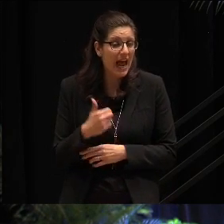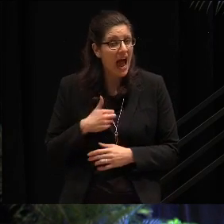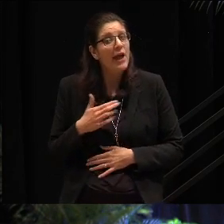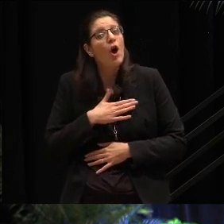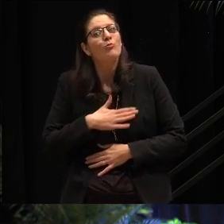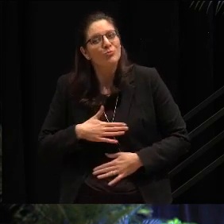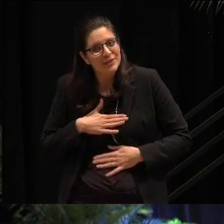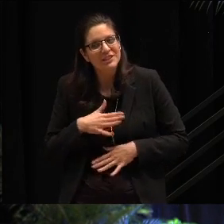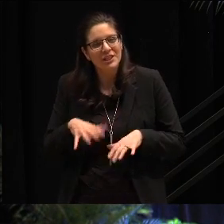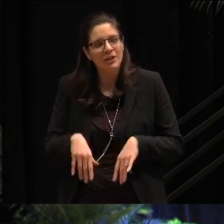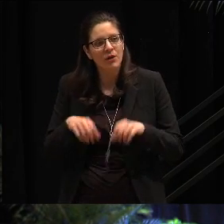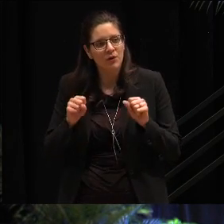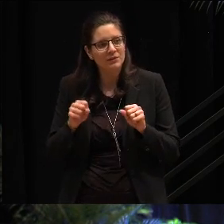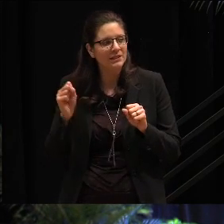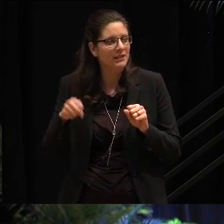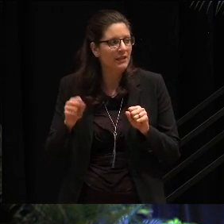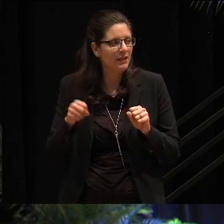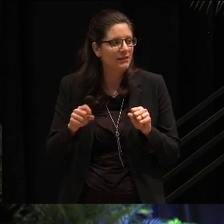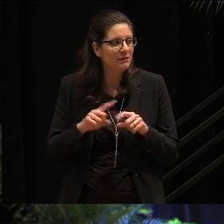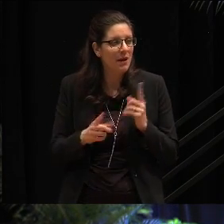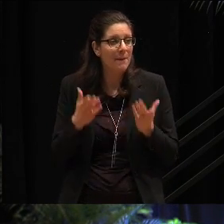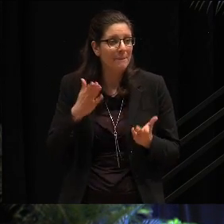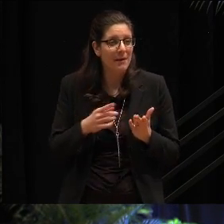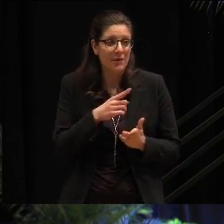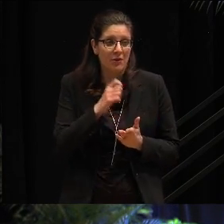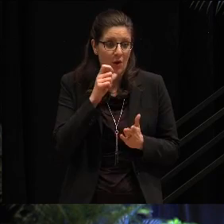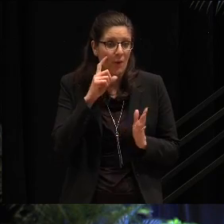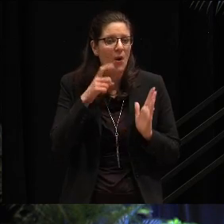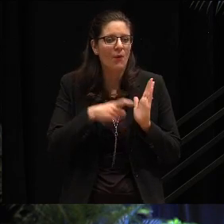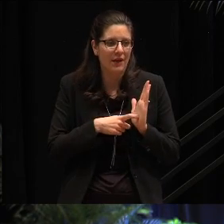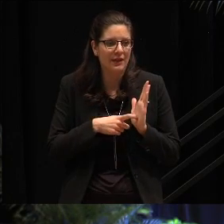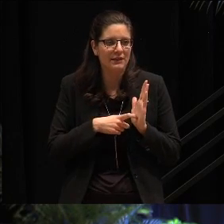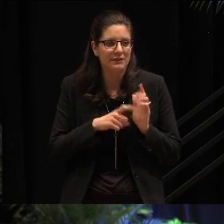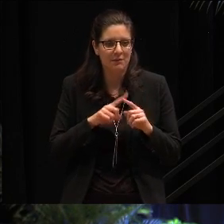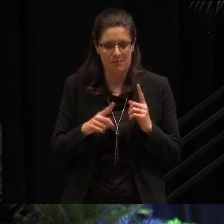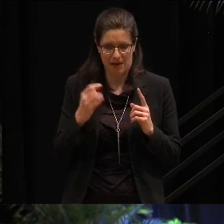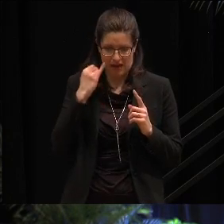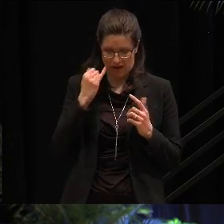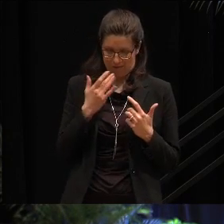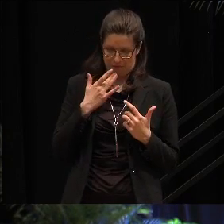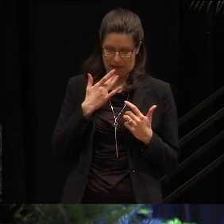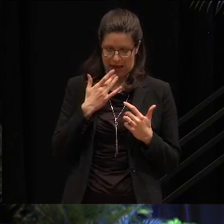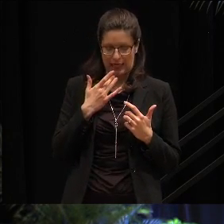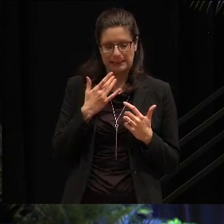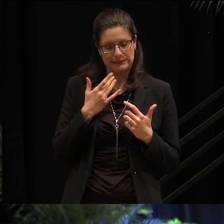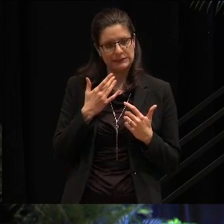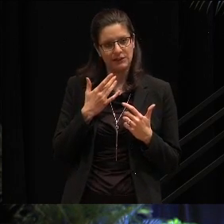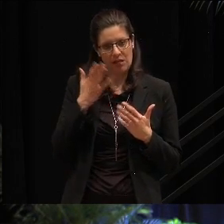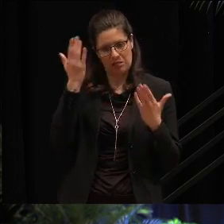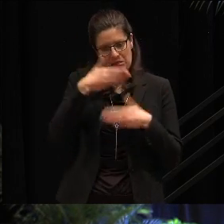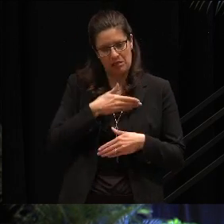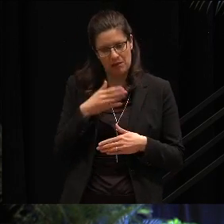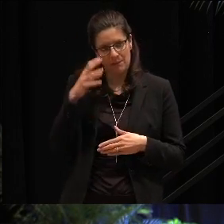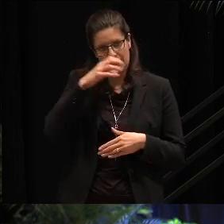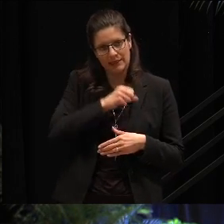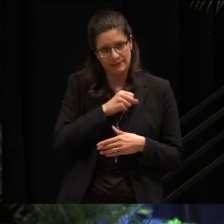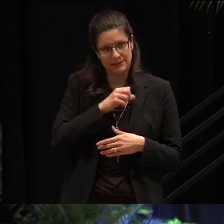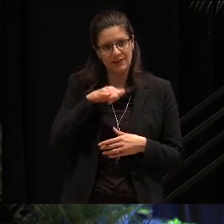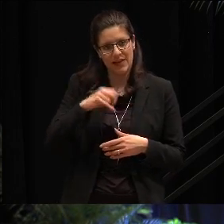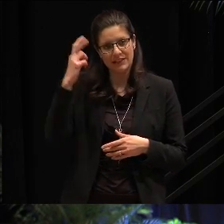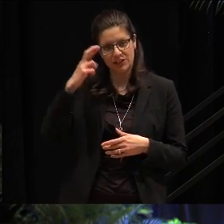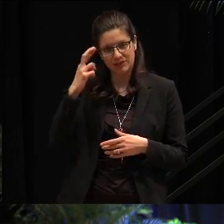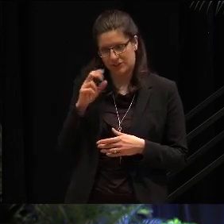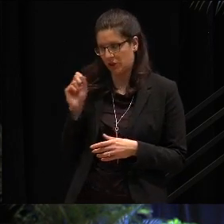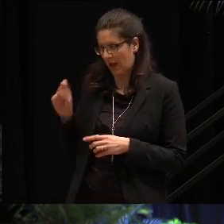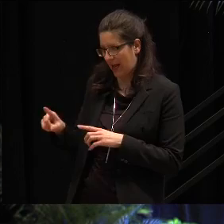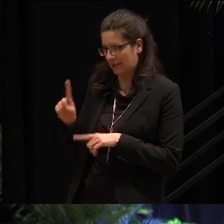appreciate you coming here, you may not see it, sir, but often people don't see their own biases. That's the reason you talk to other people who have